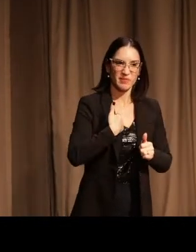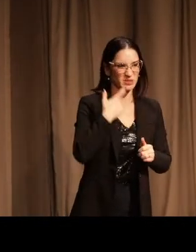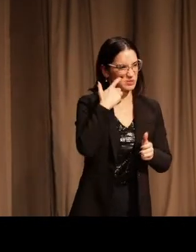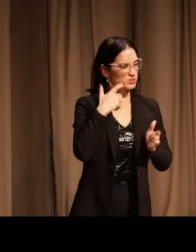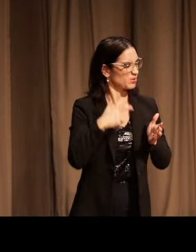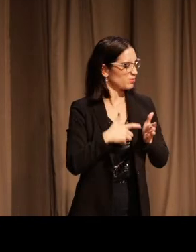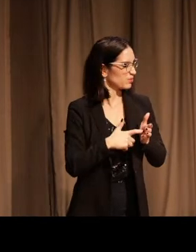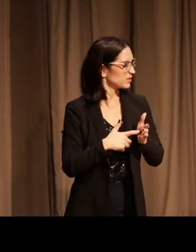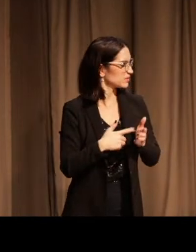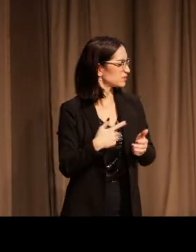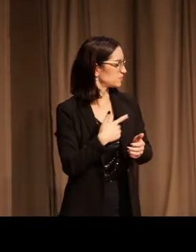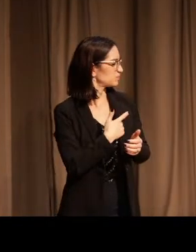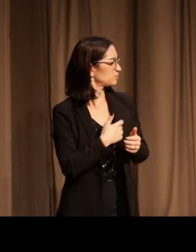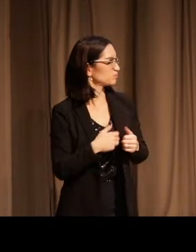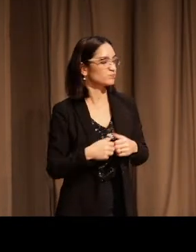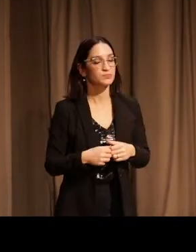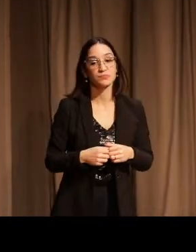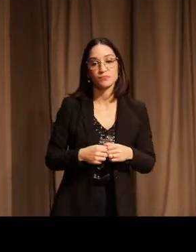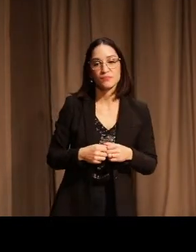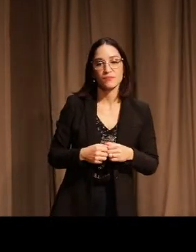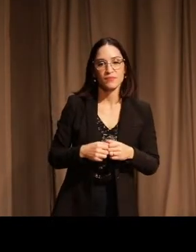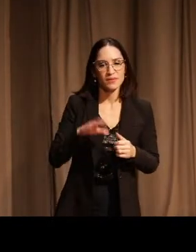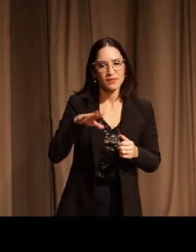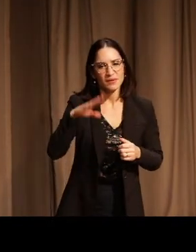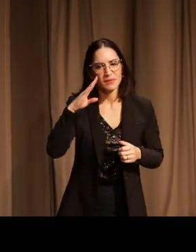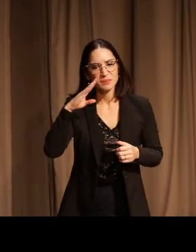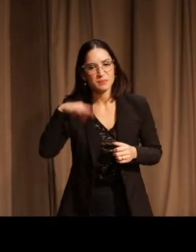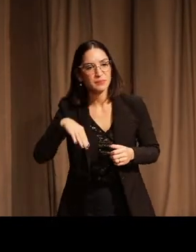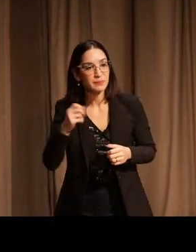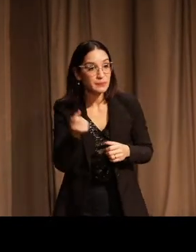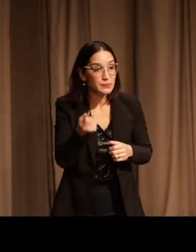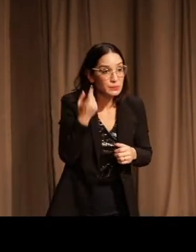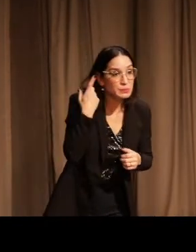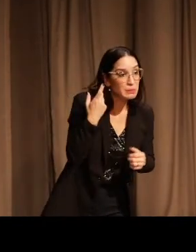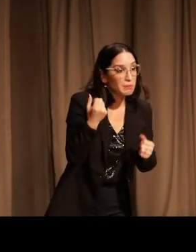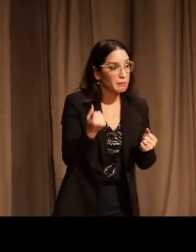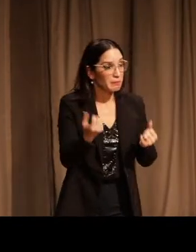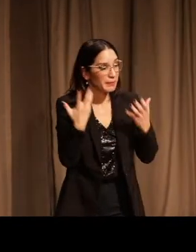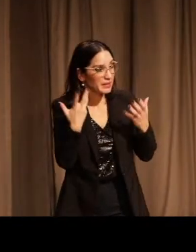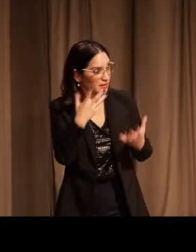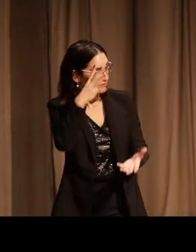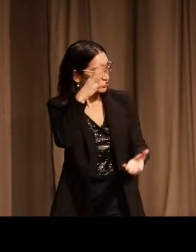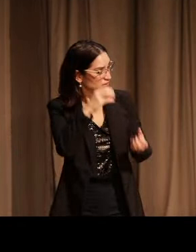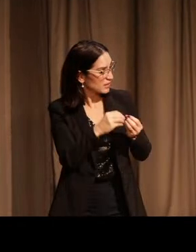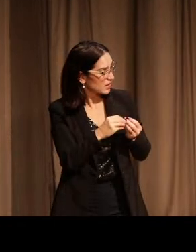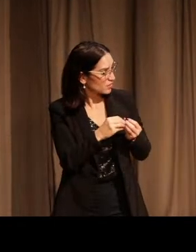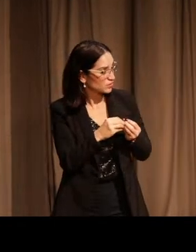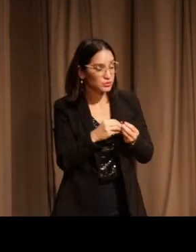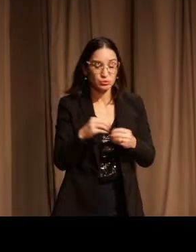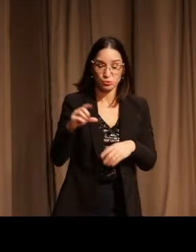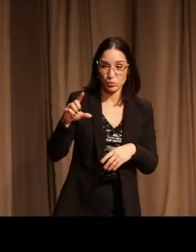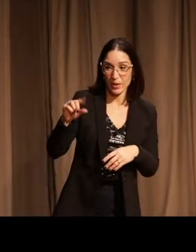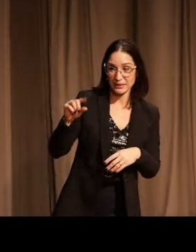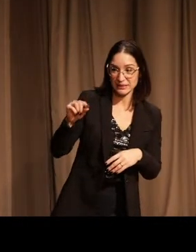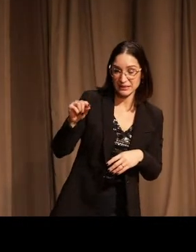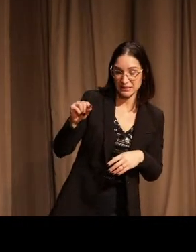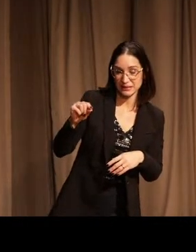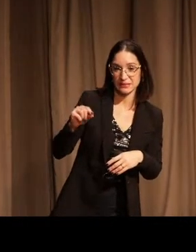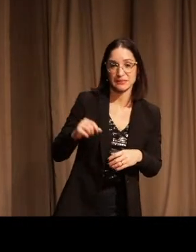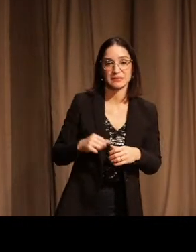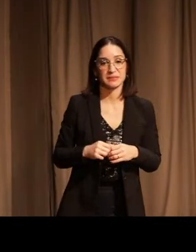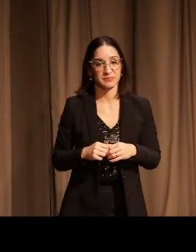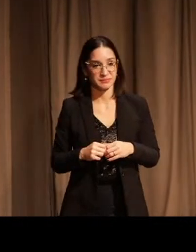Yeah, I think we can see. Yeah. And I love, how many editions were these? Were there editions? 20. Okay. It's Oh, editions.